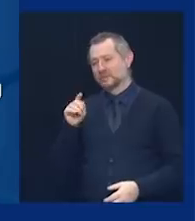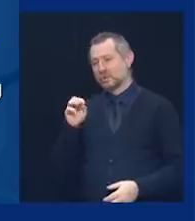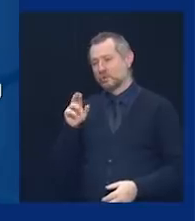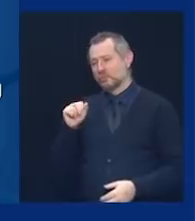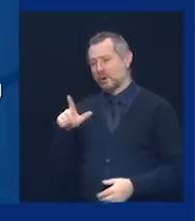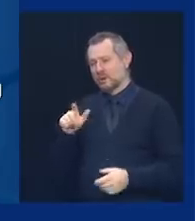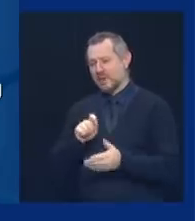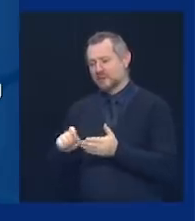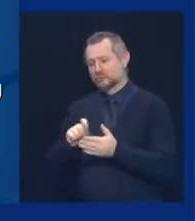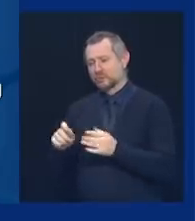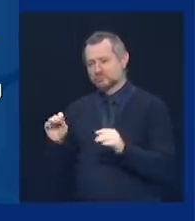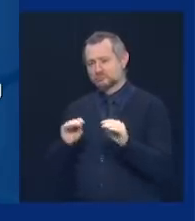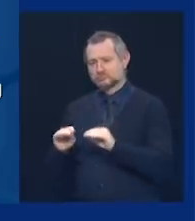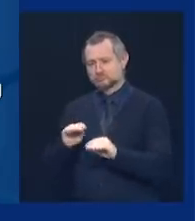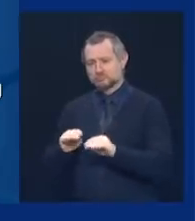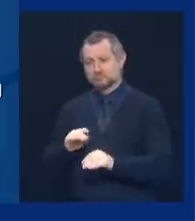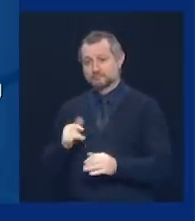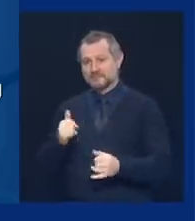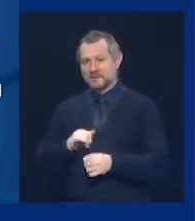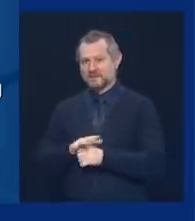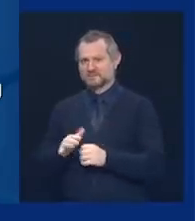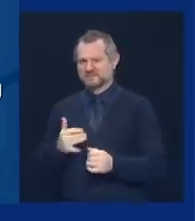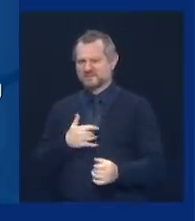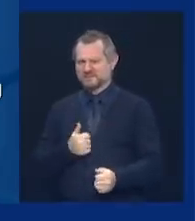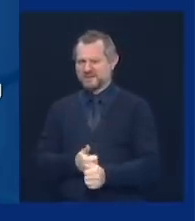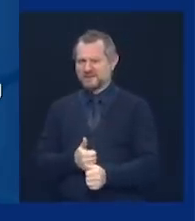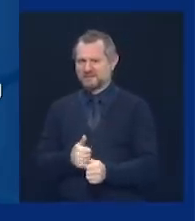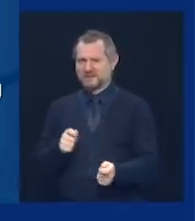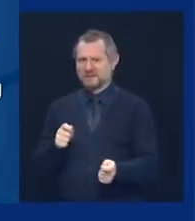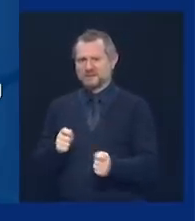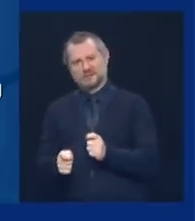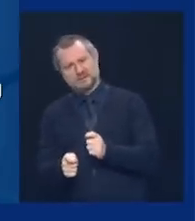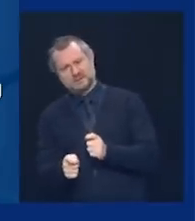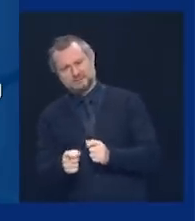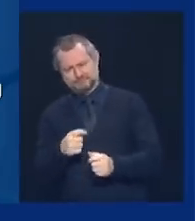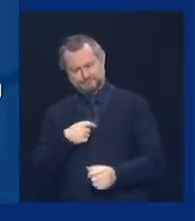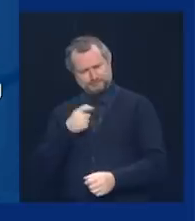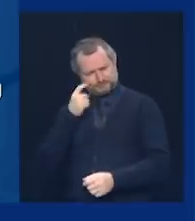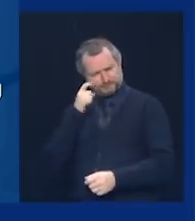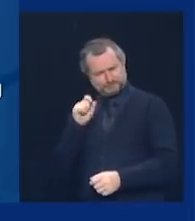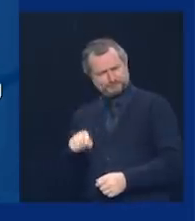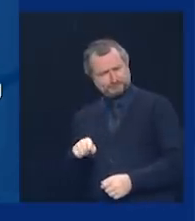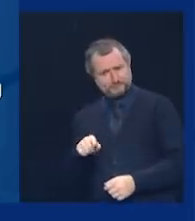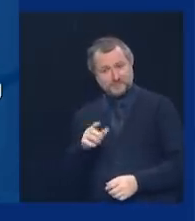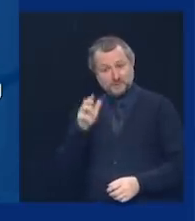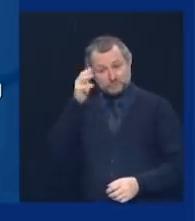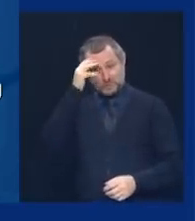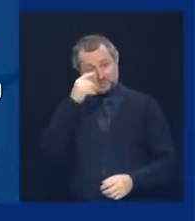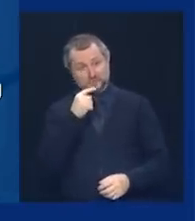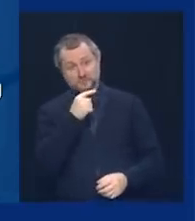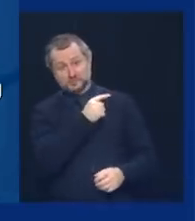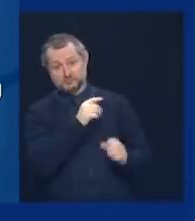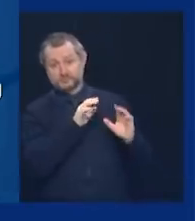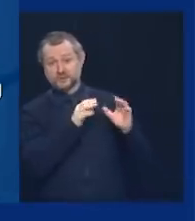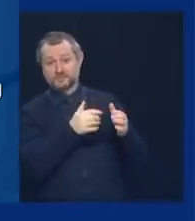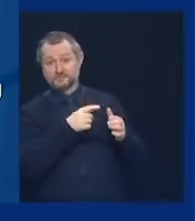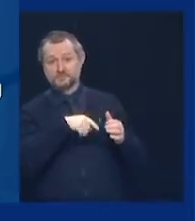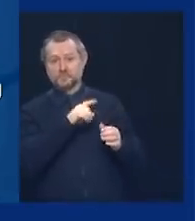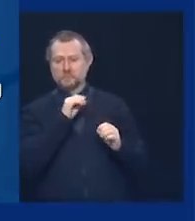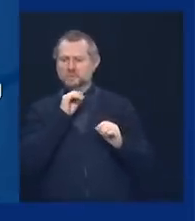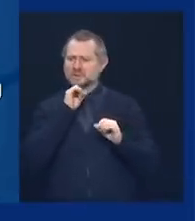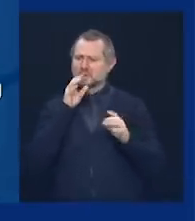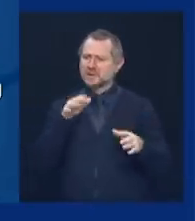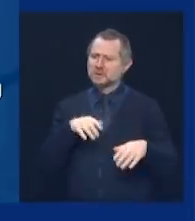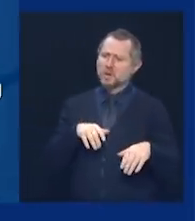of the coronavirus has been detected. Trump administration is doing little to address it. Because the